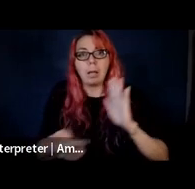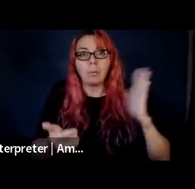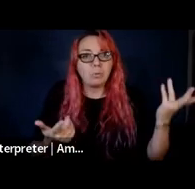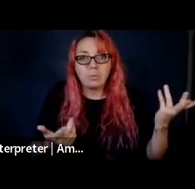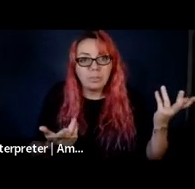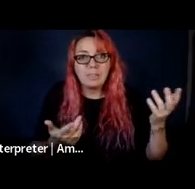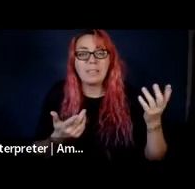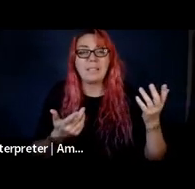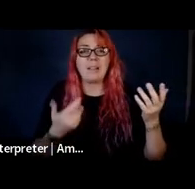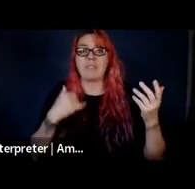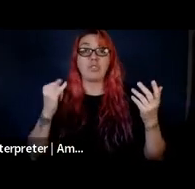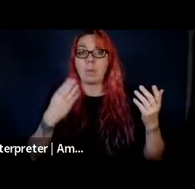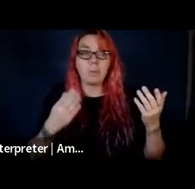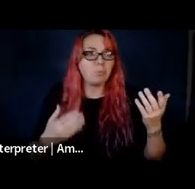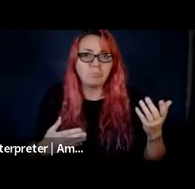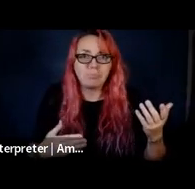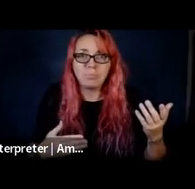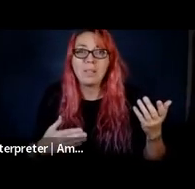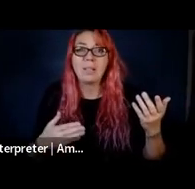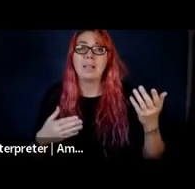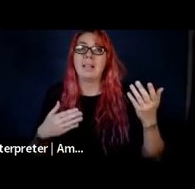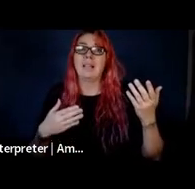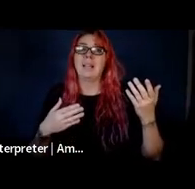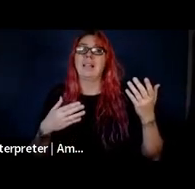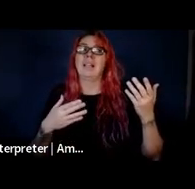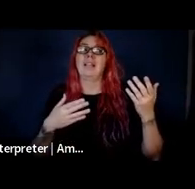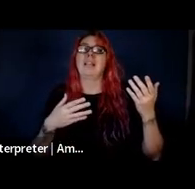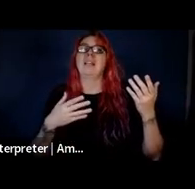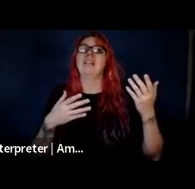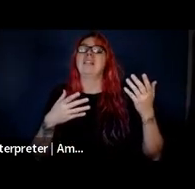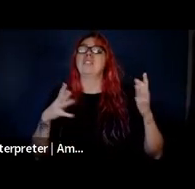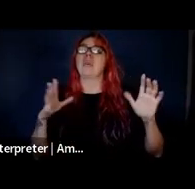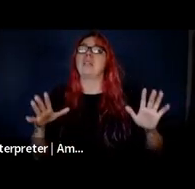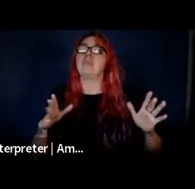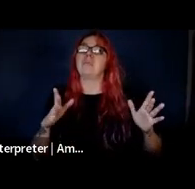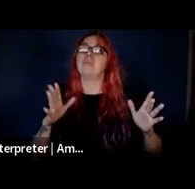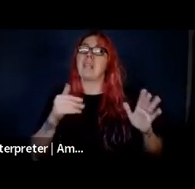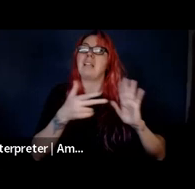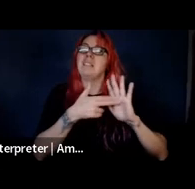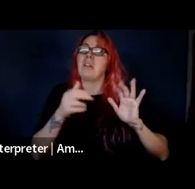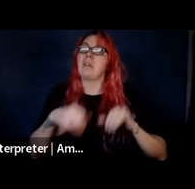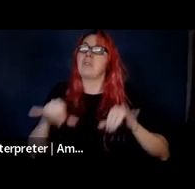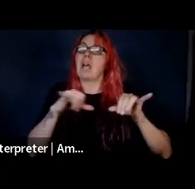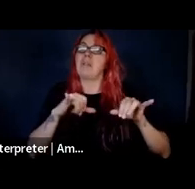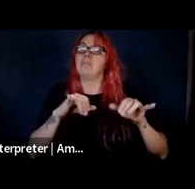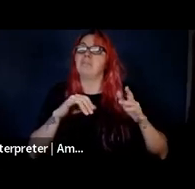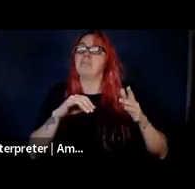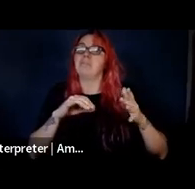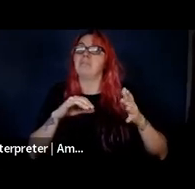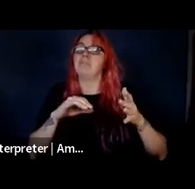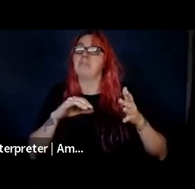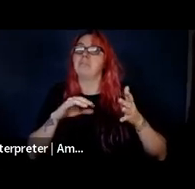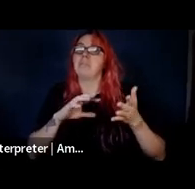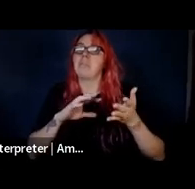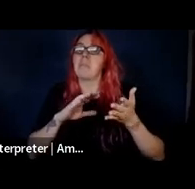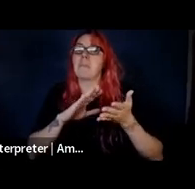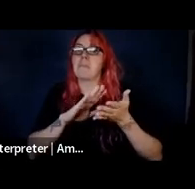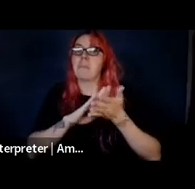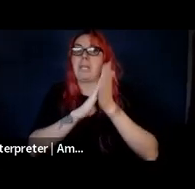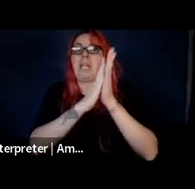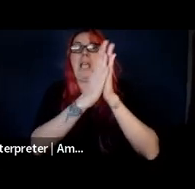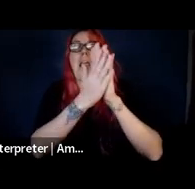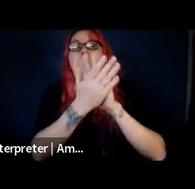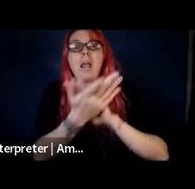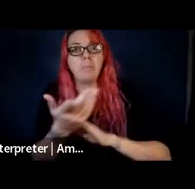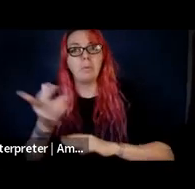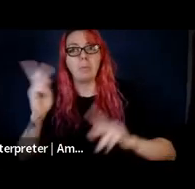then, perpetuated a certain idea of who they are, even as that context has shifted and the way that they engage